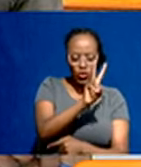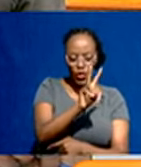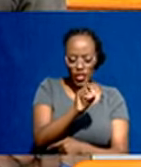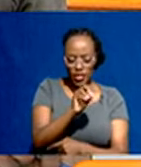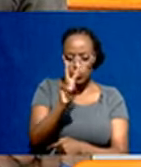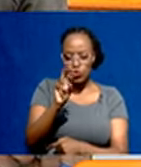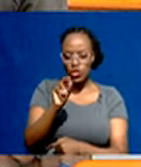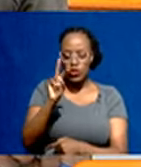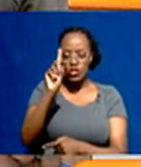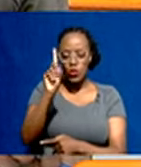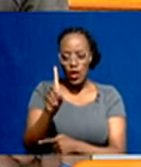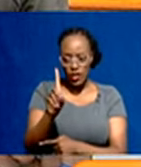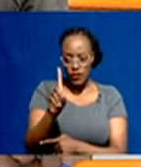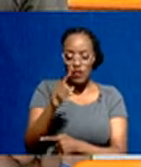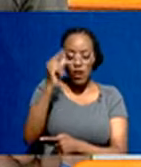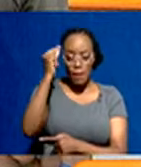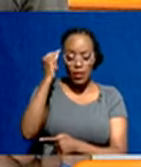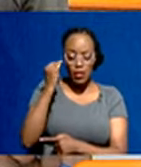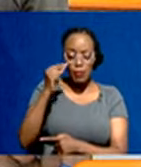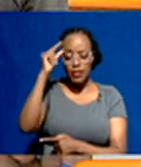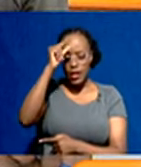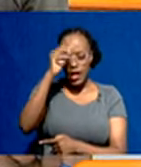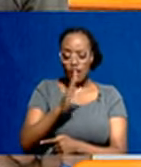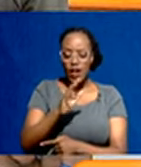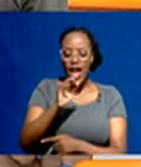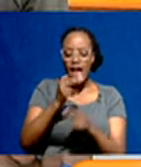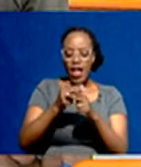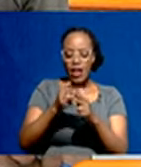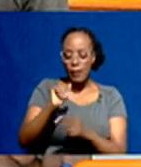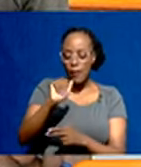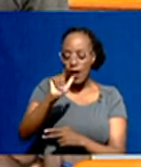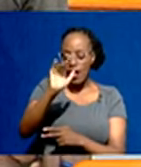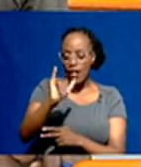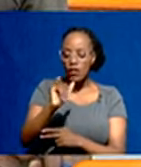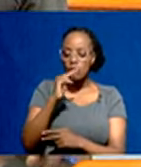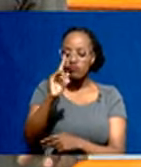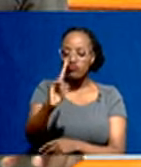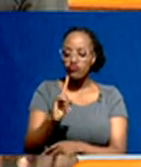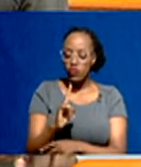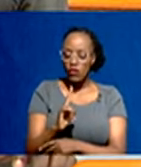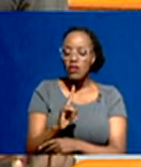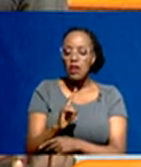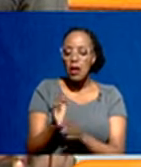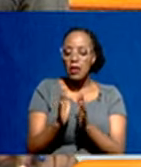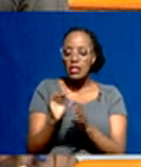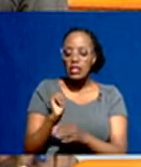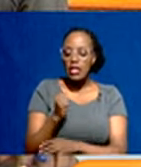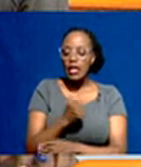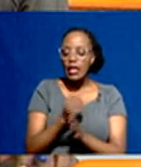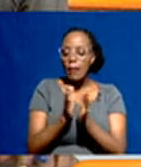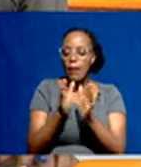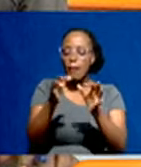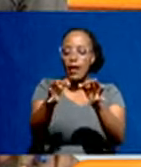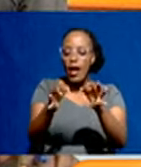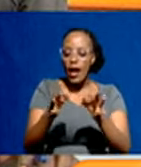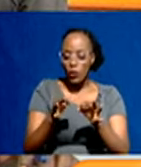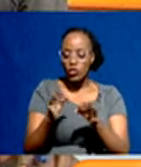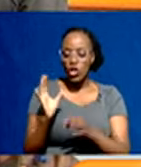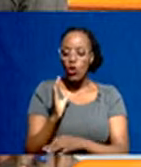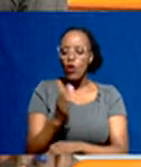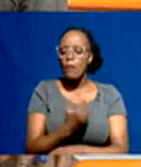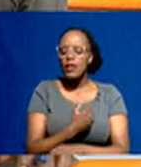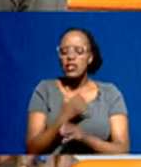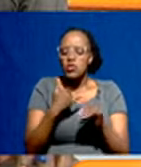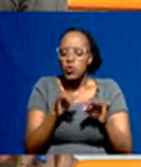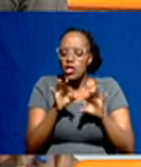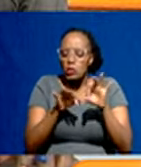2020-2021. Marsabit Governor Muhammad Ali, who appeared before the Senate Public Accounts Committee, was taken to task over the